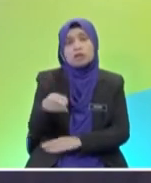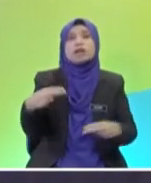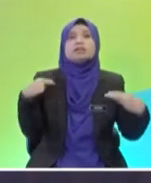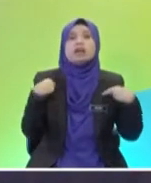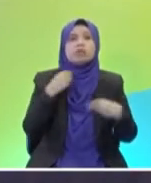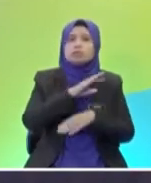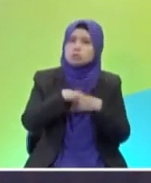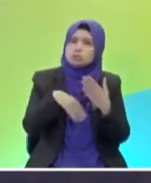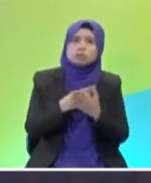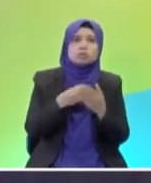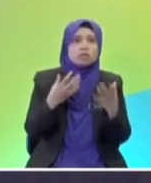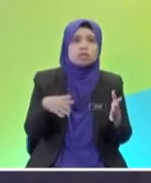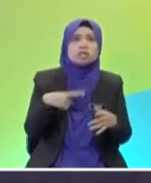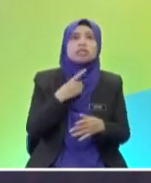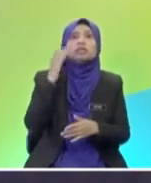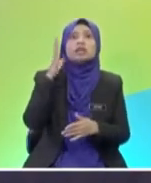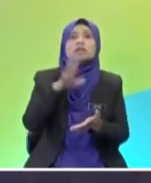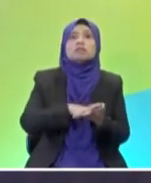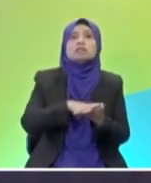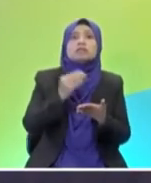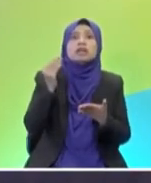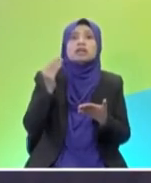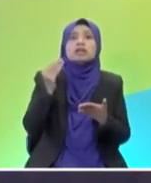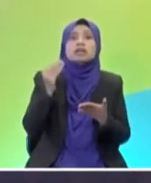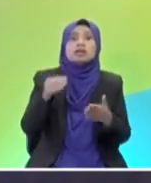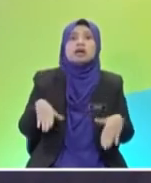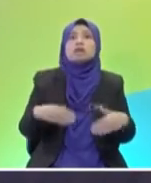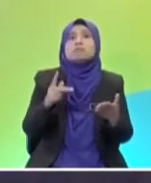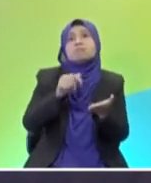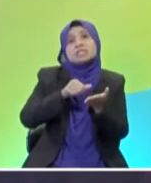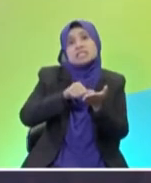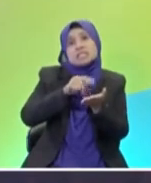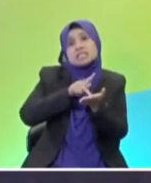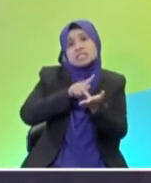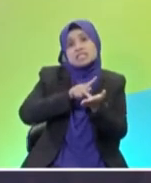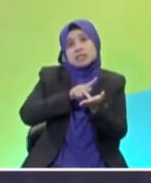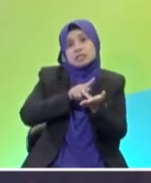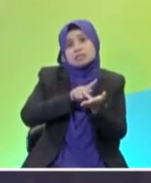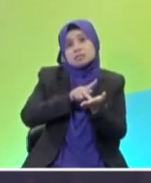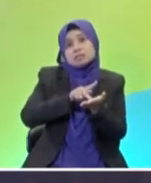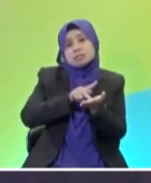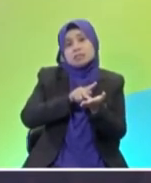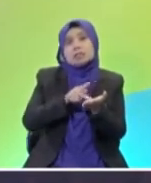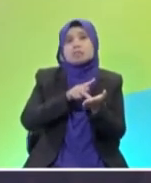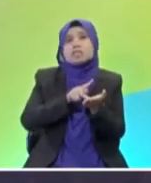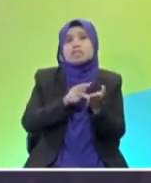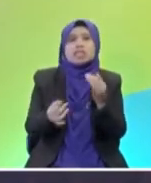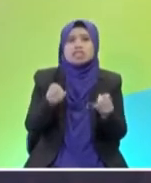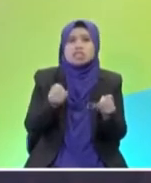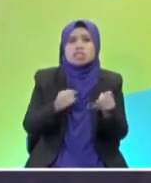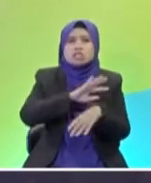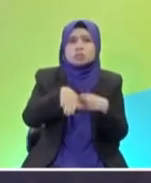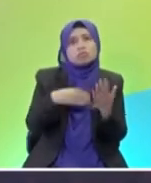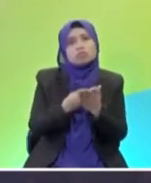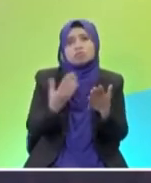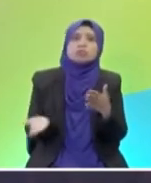extinction, right? Yeah. So we are going to learn what are the factors that affect the threat of extinction. Okay, let us go